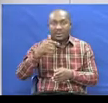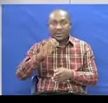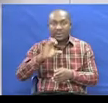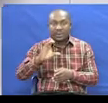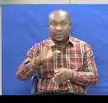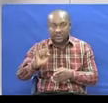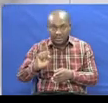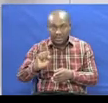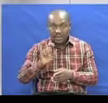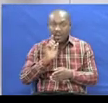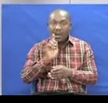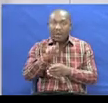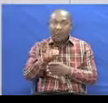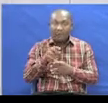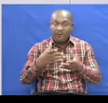simple